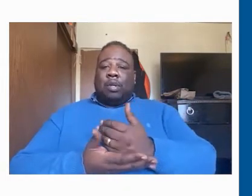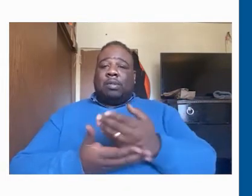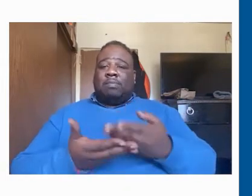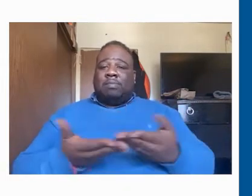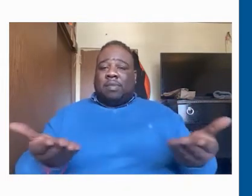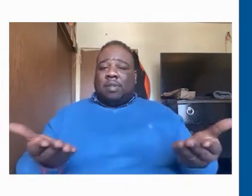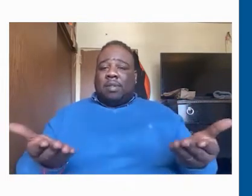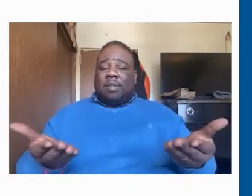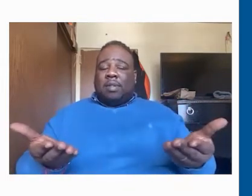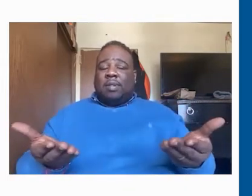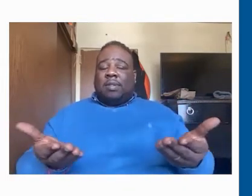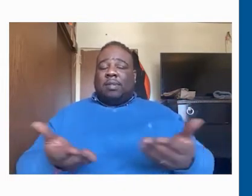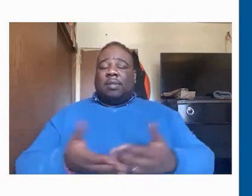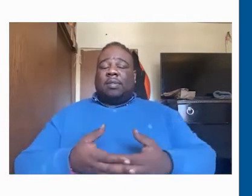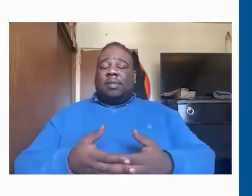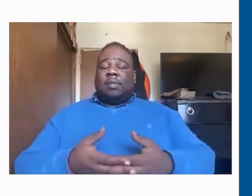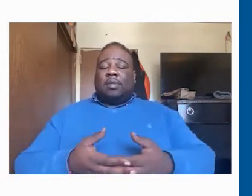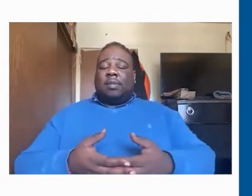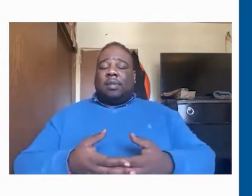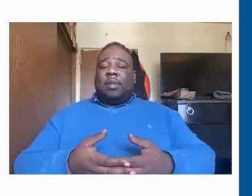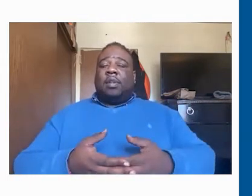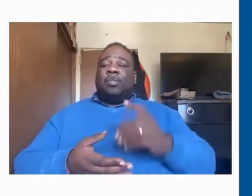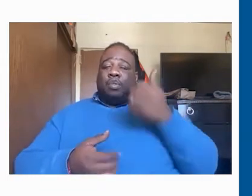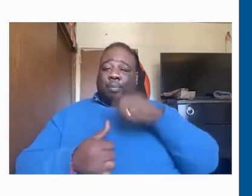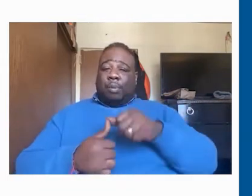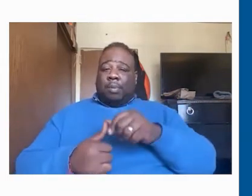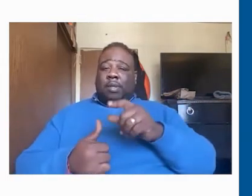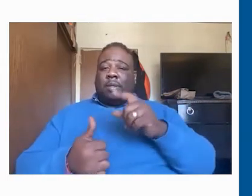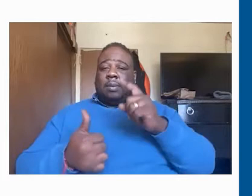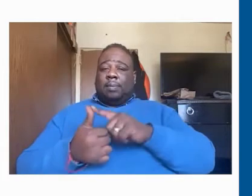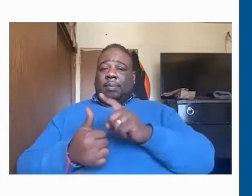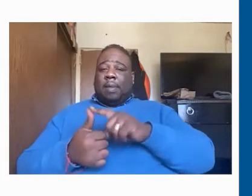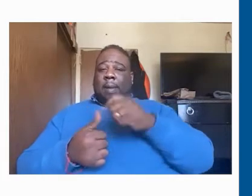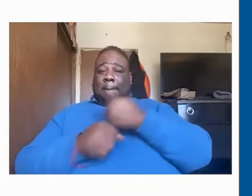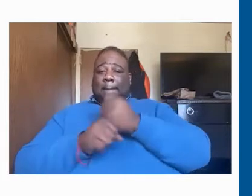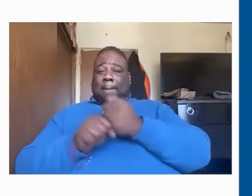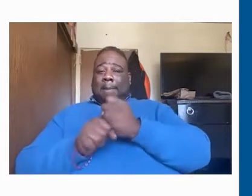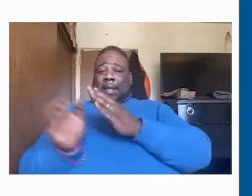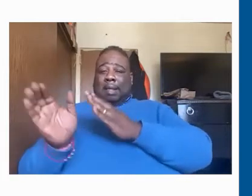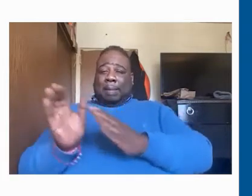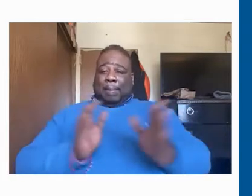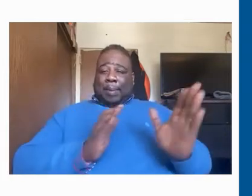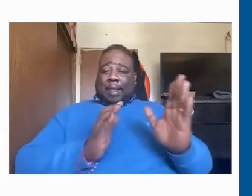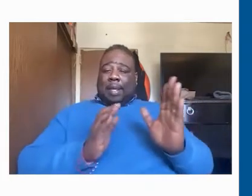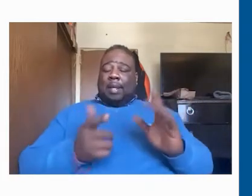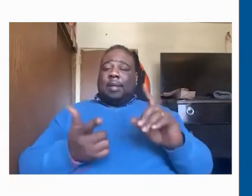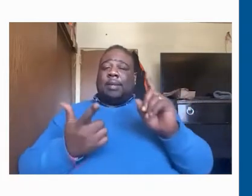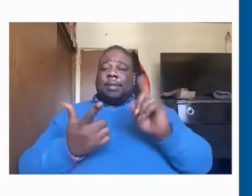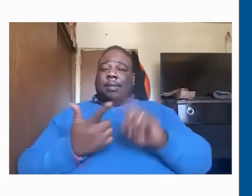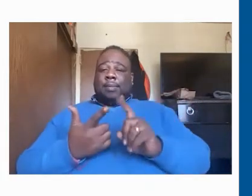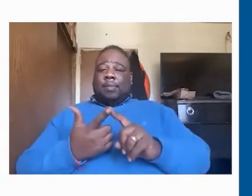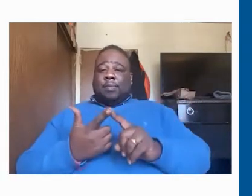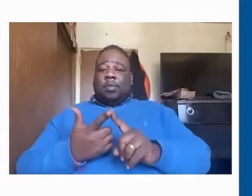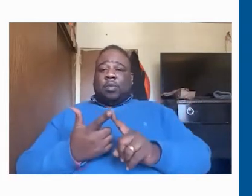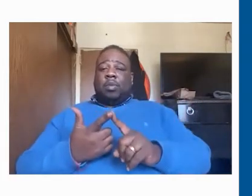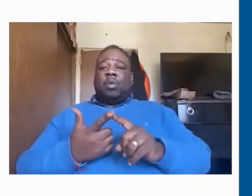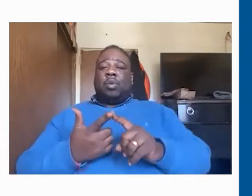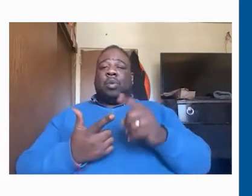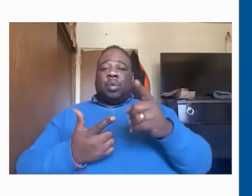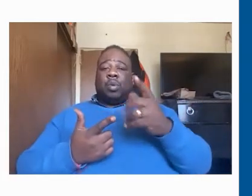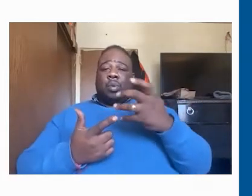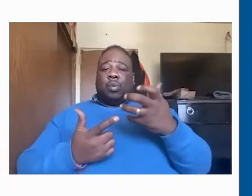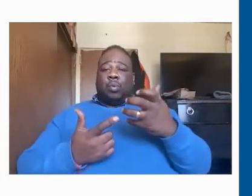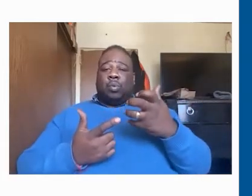mentioned the making a plan section, just briefly touch upon the different options again. So you want to create a support network. That's the first thing,